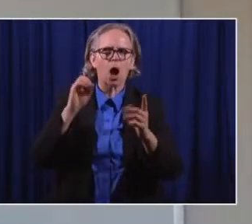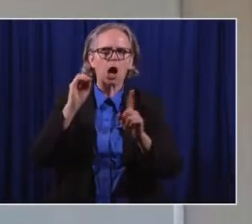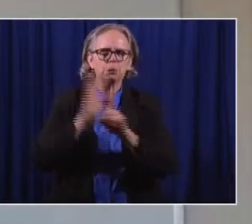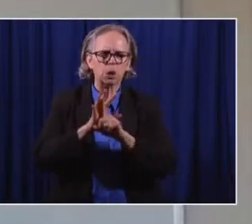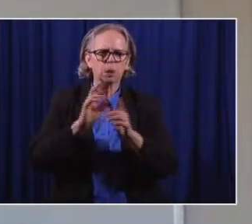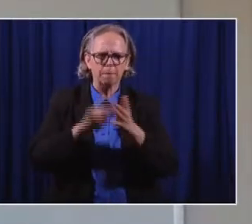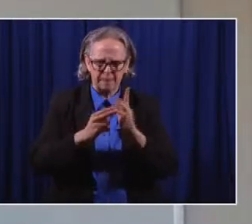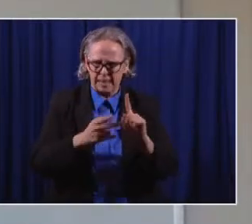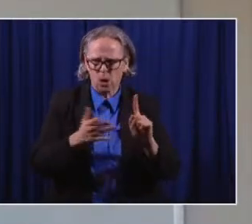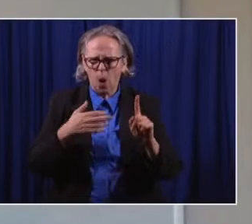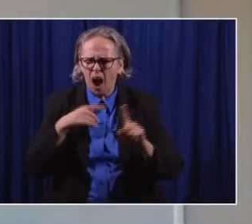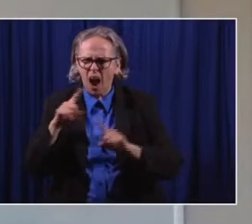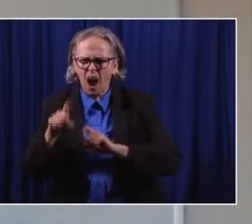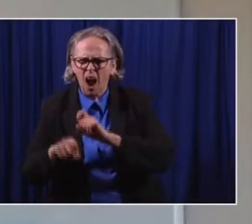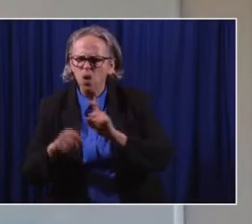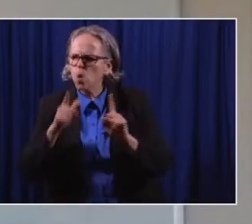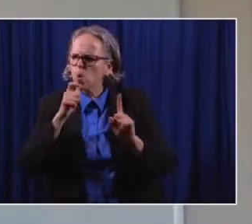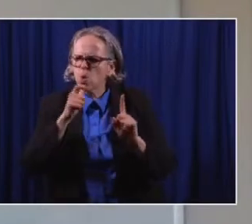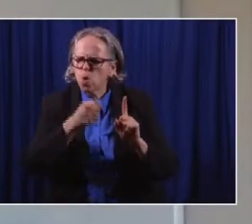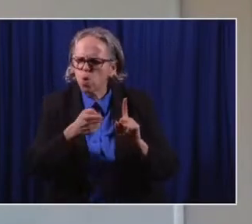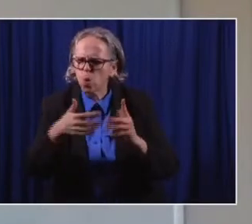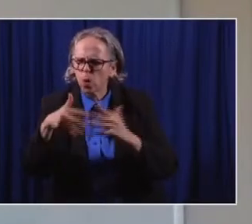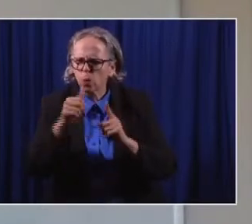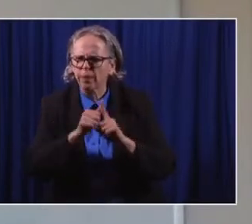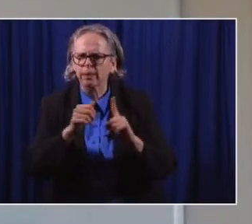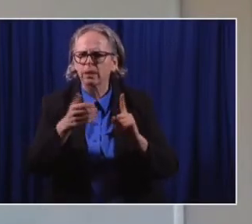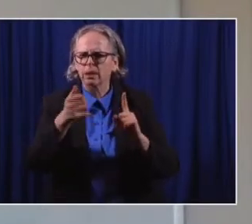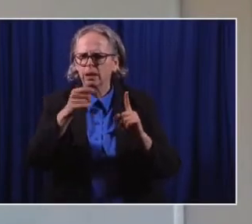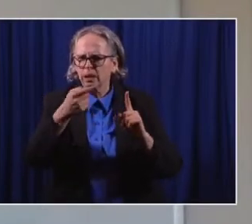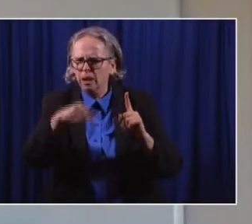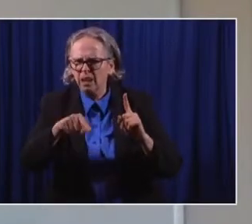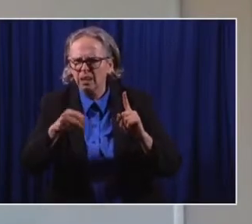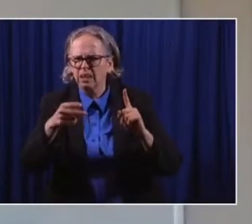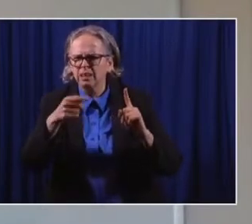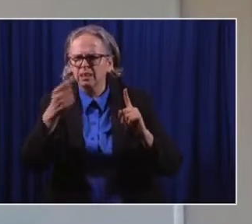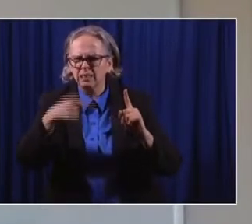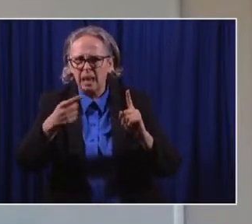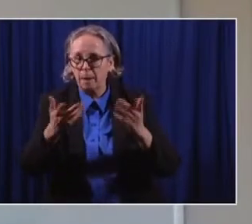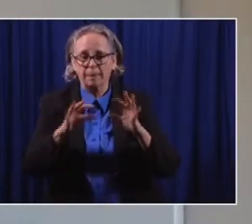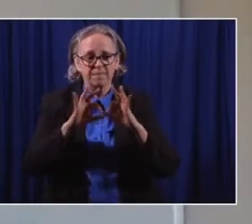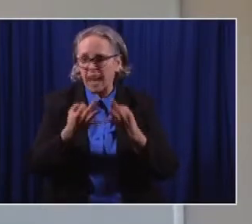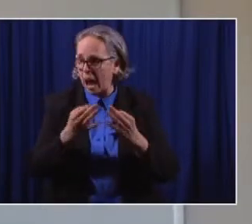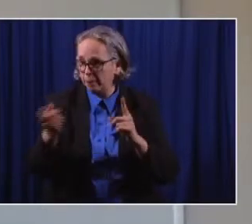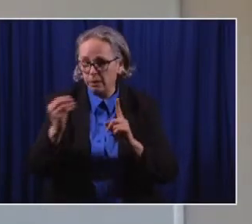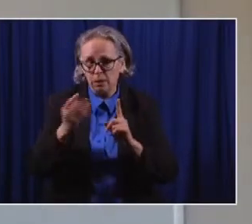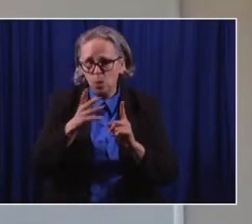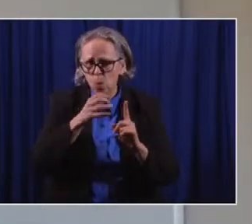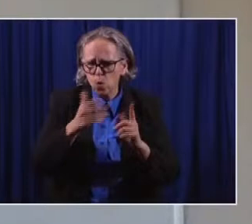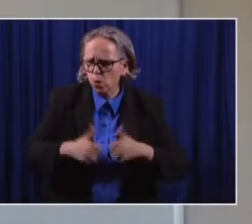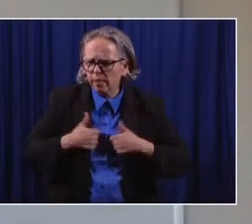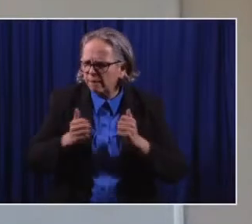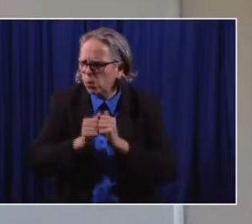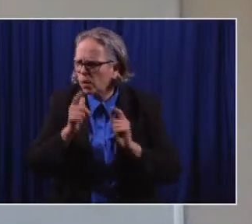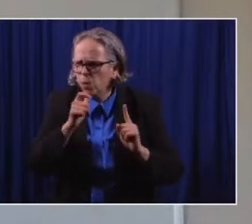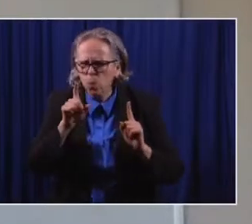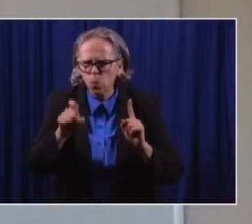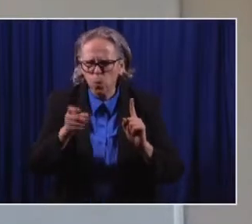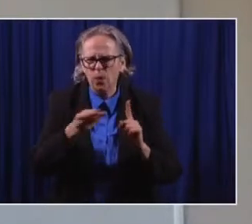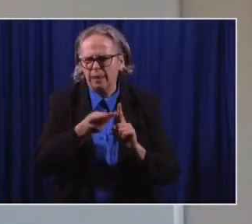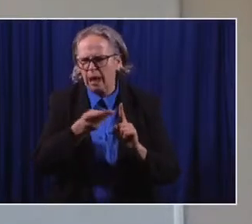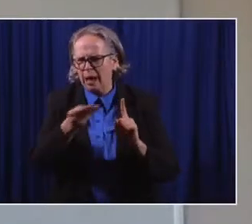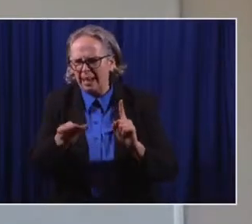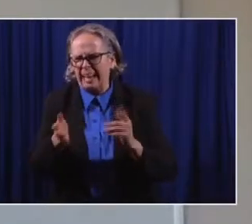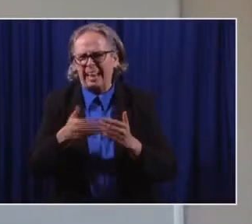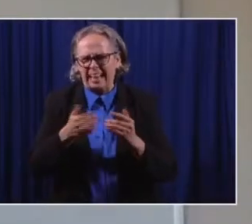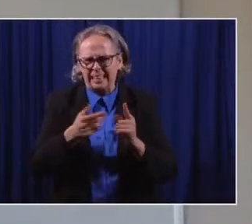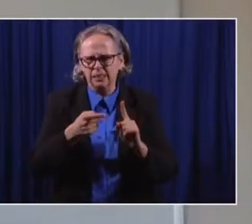to figure out who they may have exposed. We start with the household contacts. That's pretty straightforward. Workplace contacts,